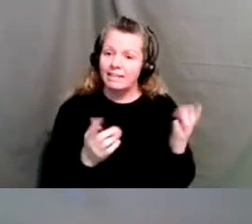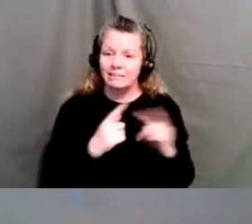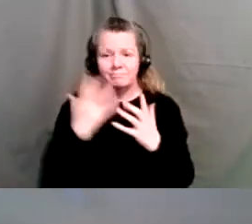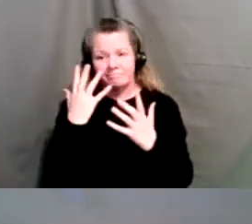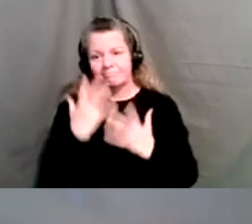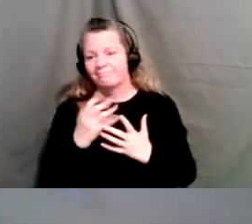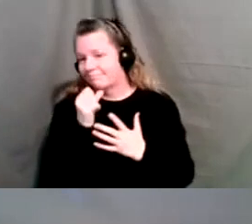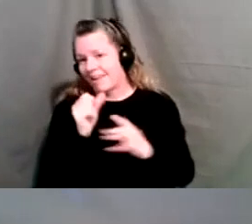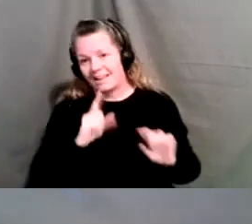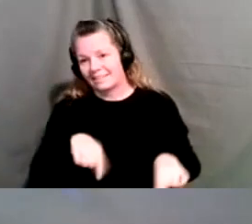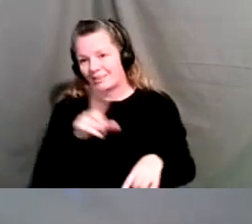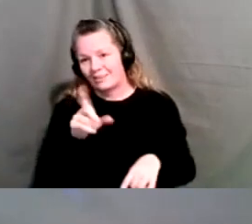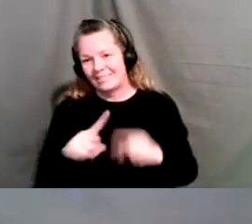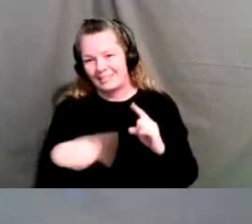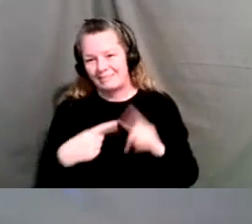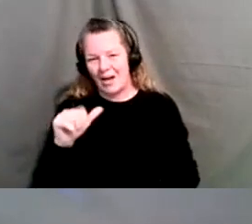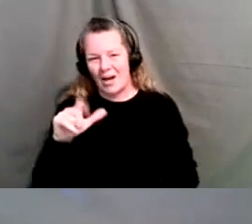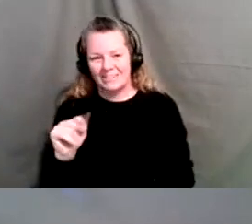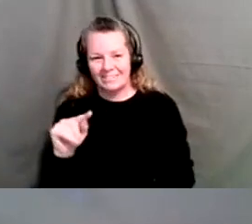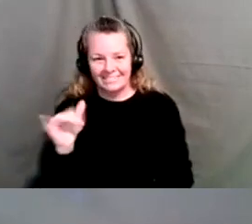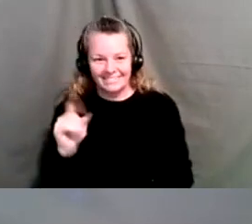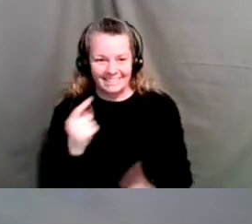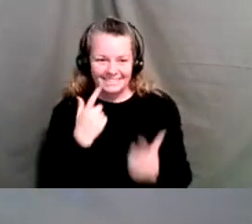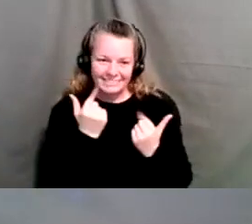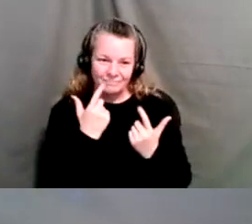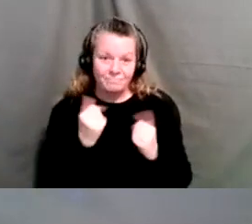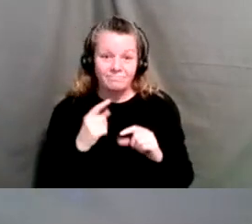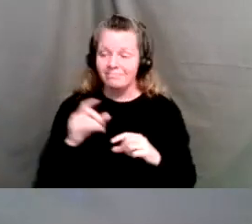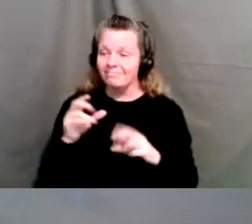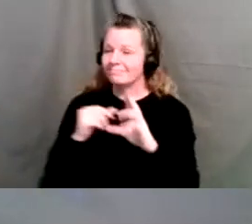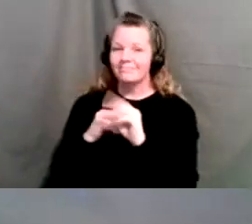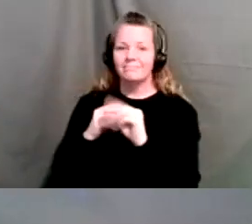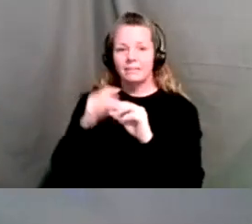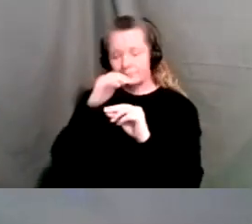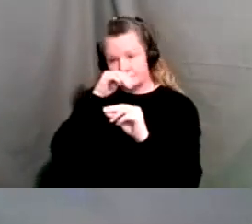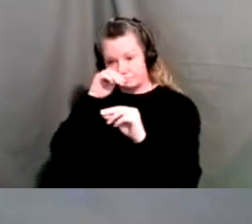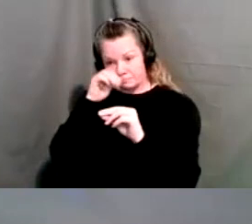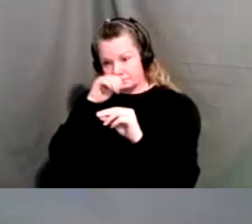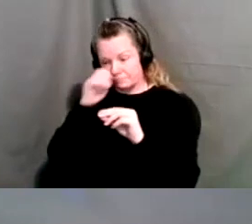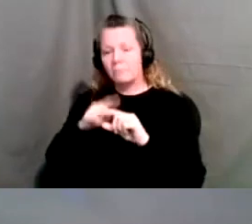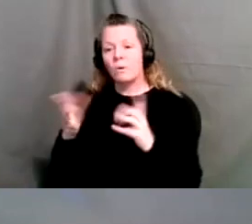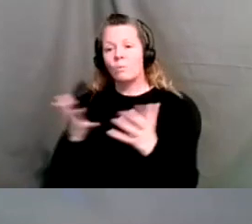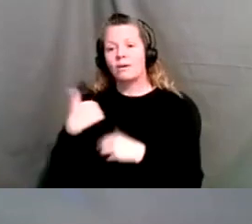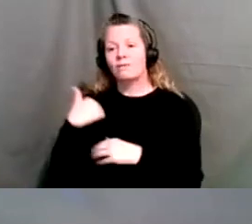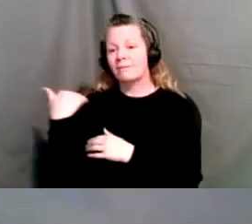about alt text very well. No, and I think it's kind of what it reminds me of